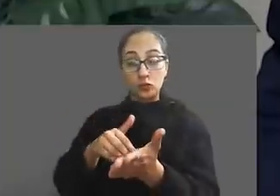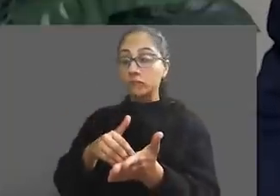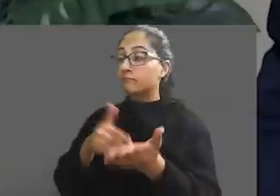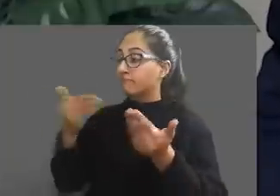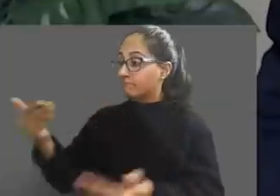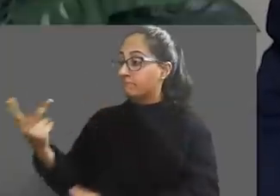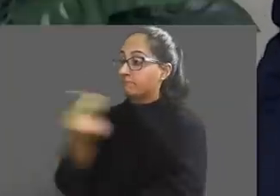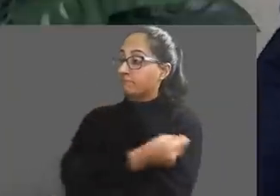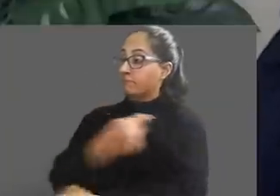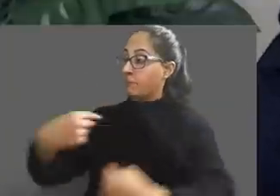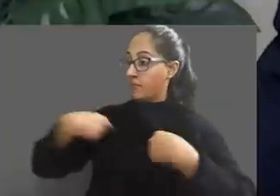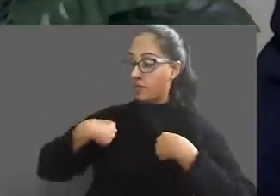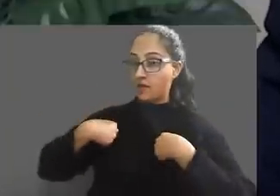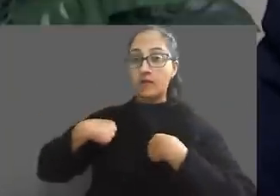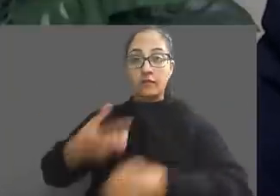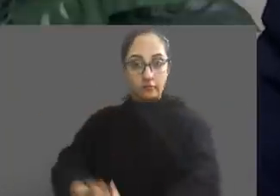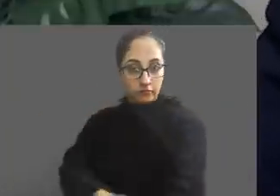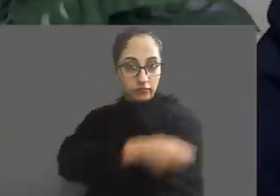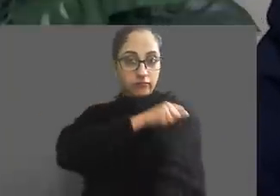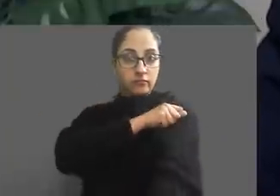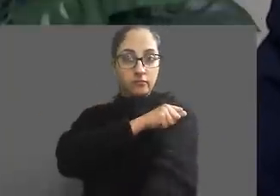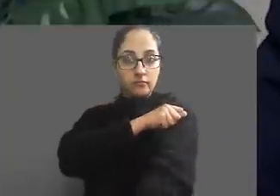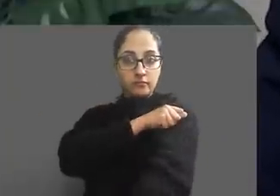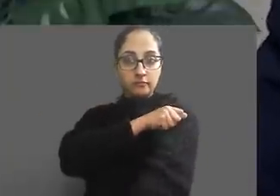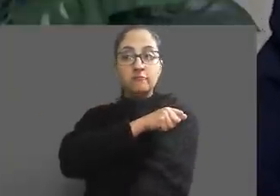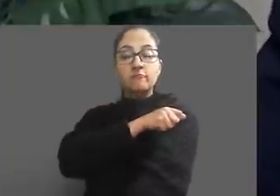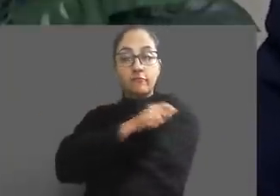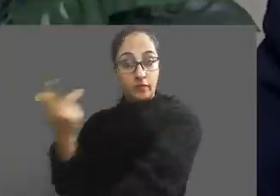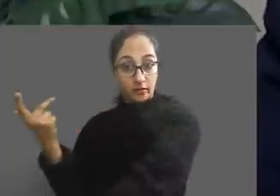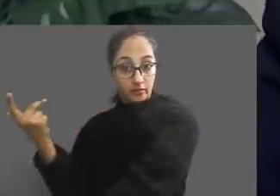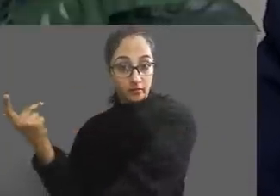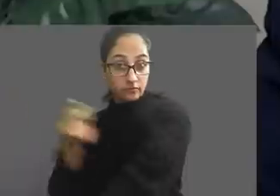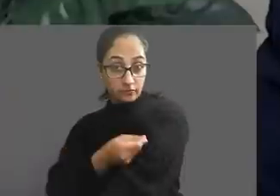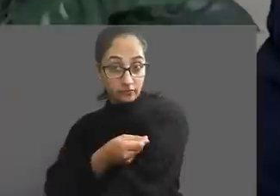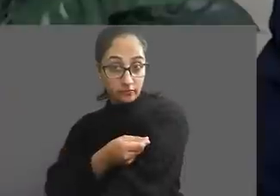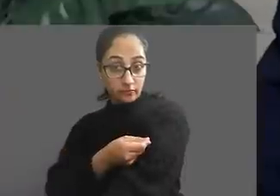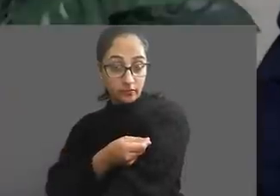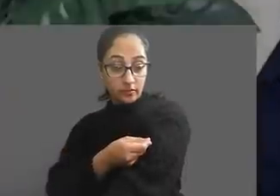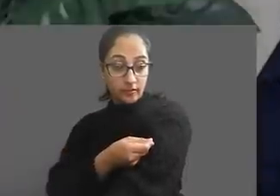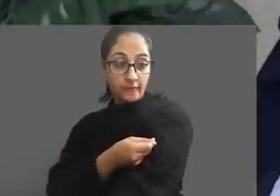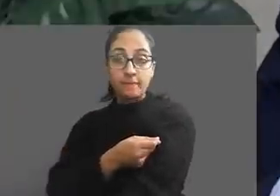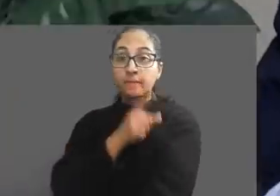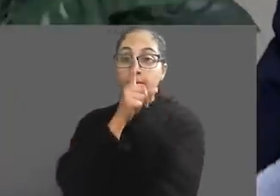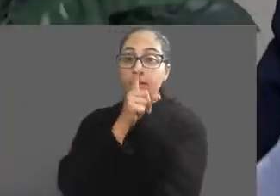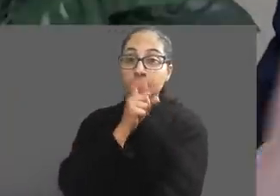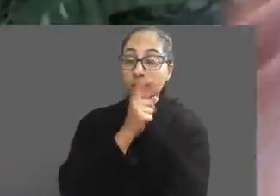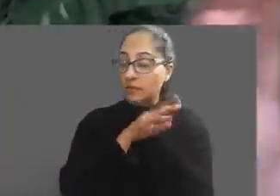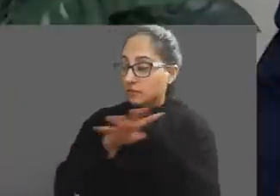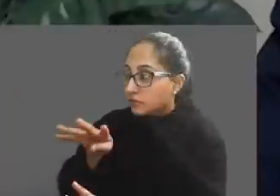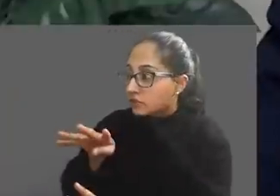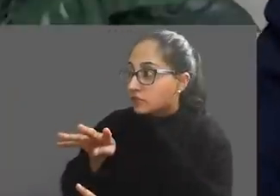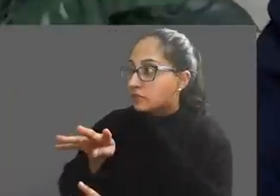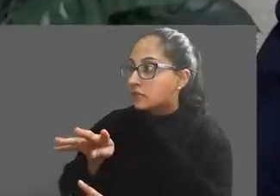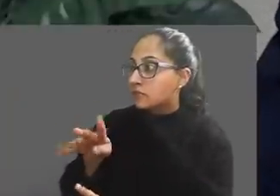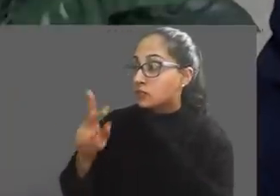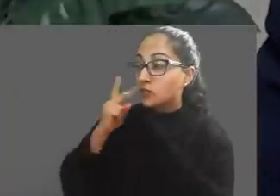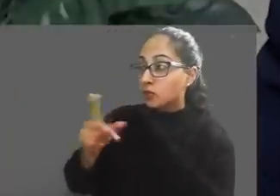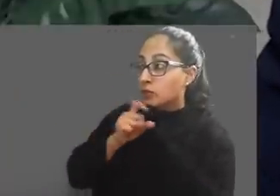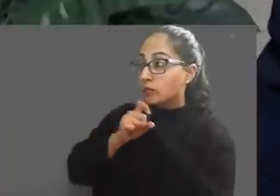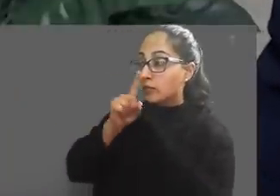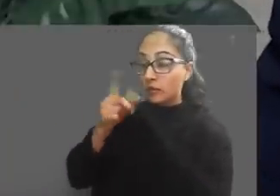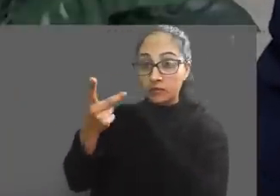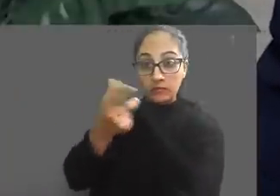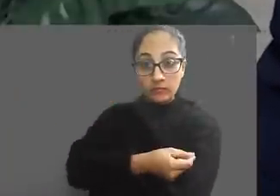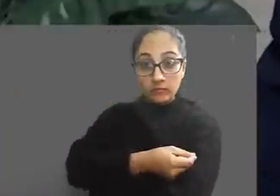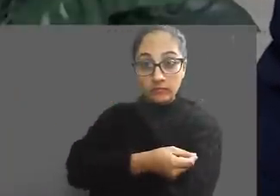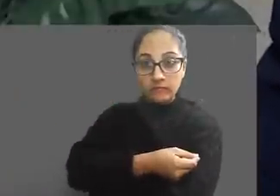audience. However, seeing their Imam being publicly immunized, all the Ismailis immediately